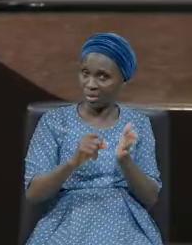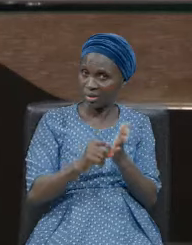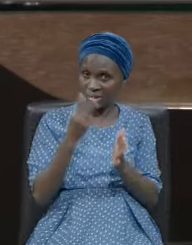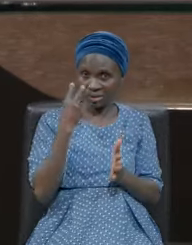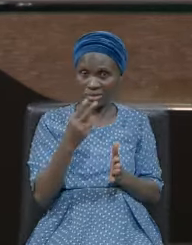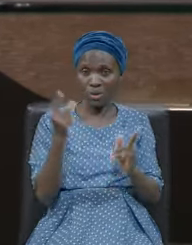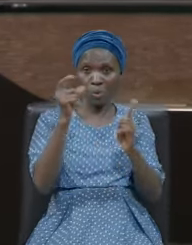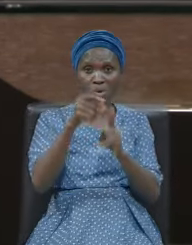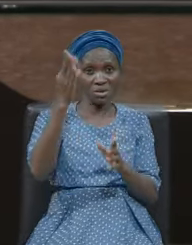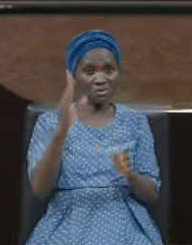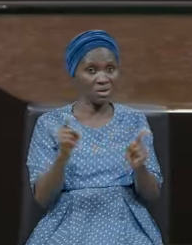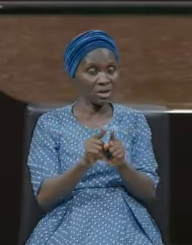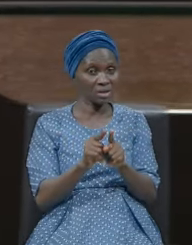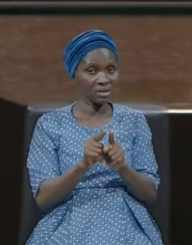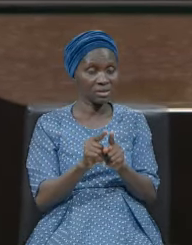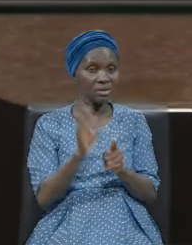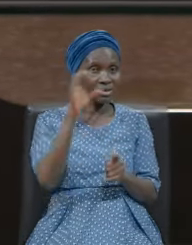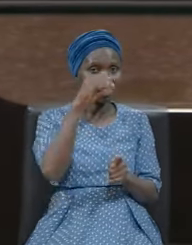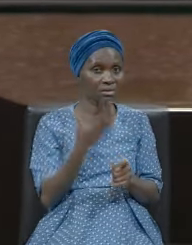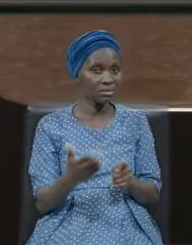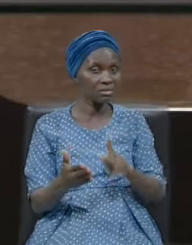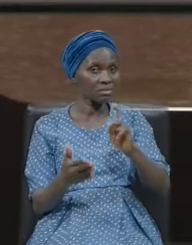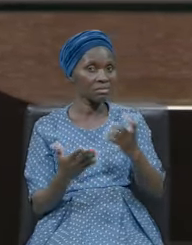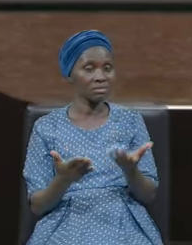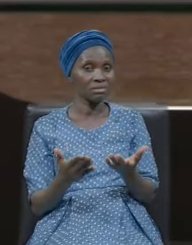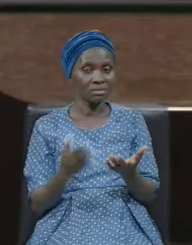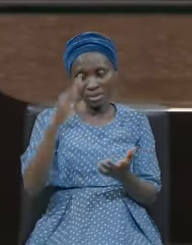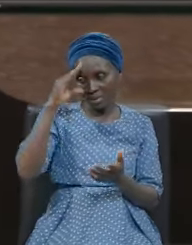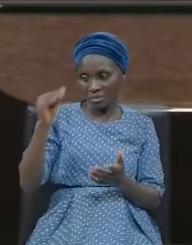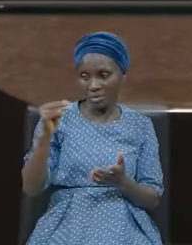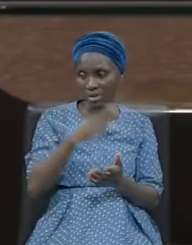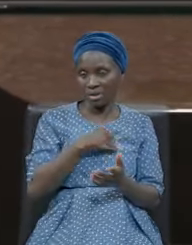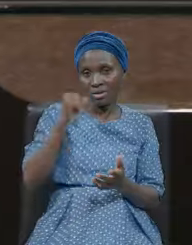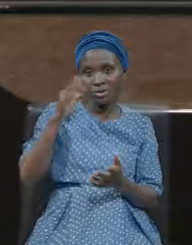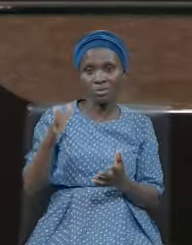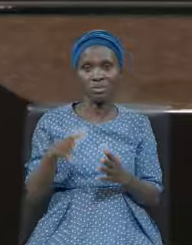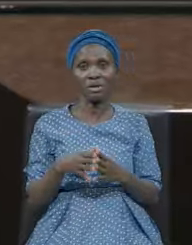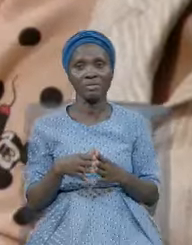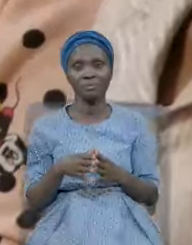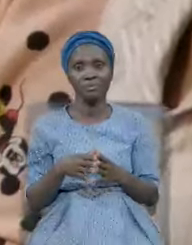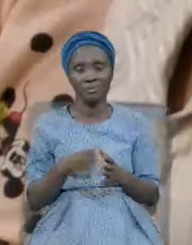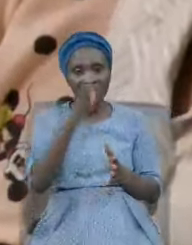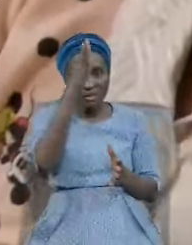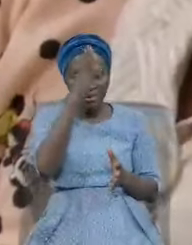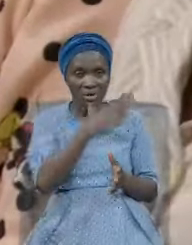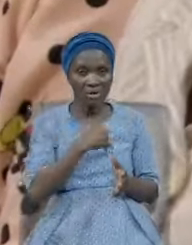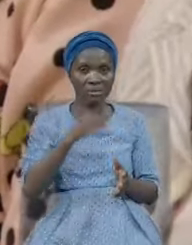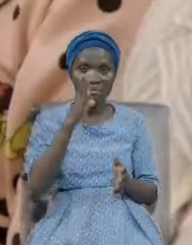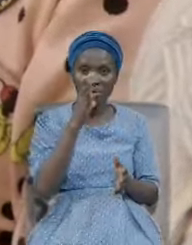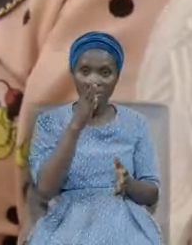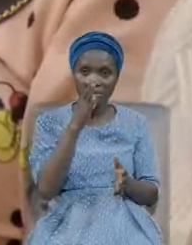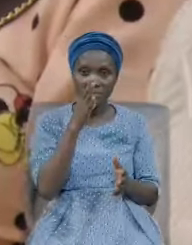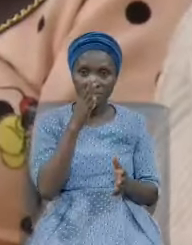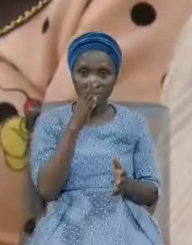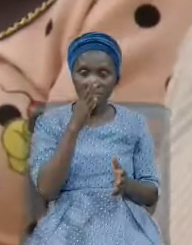thing. The man and the woman who leave father and mother,